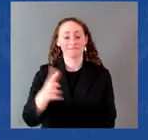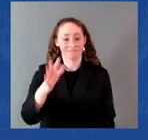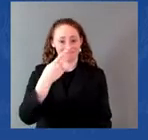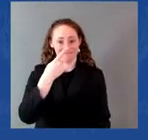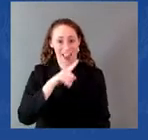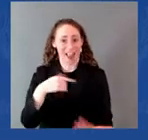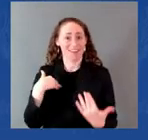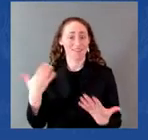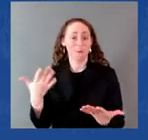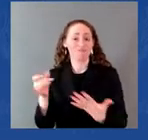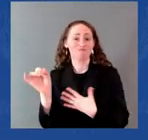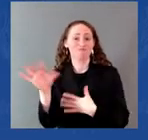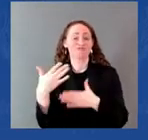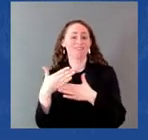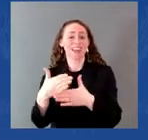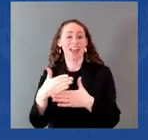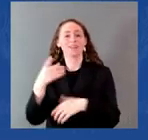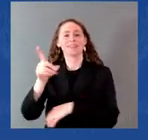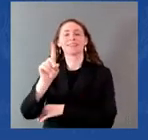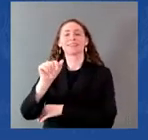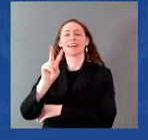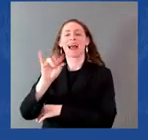thing is he's sitting next to my sister, Valerie.